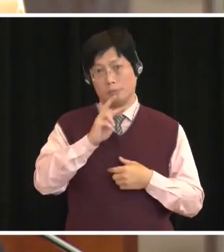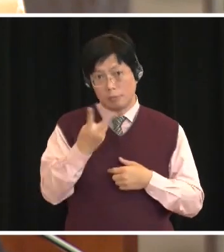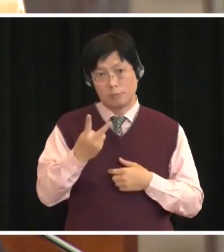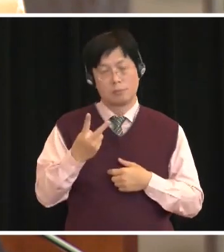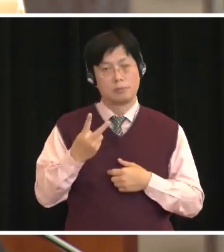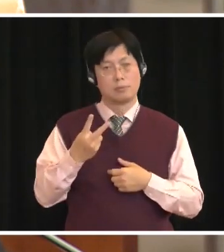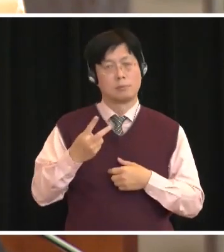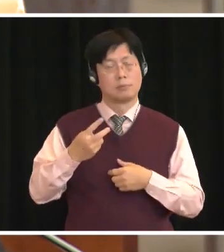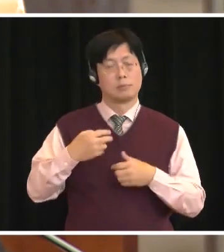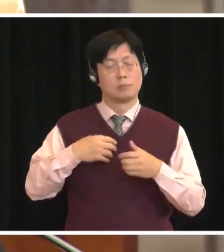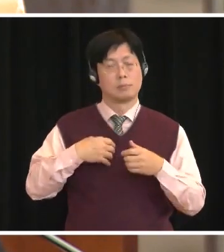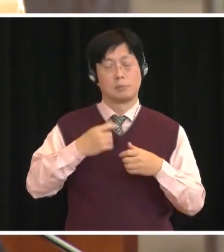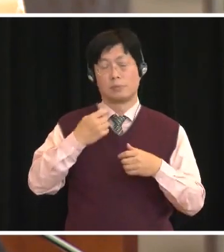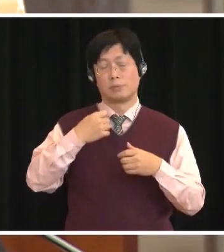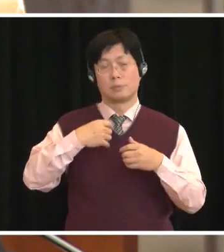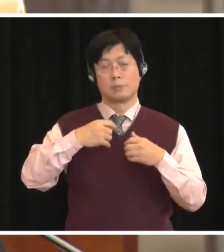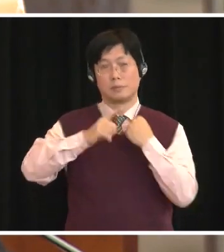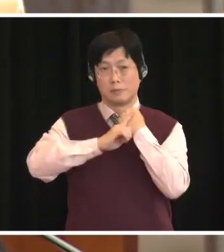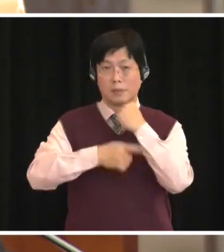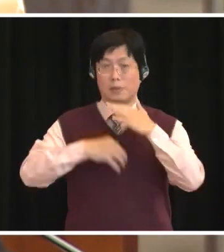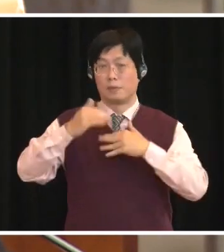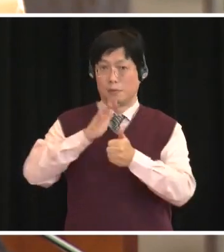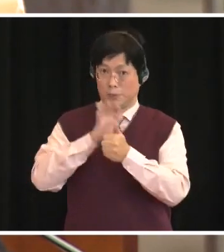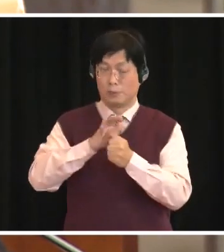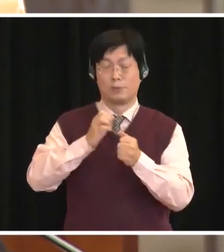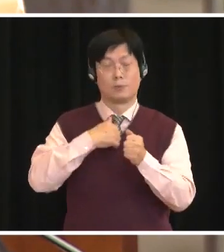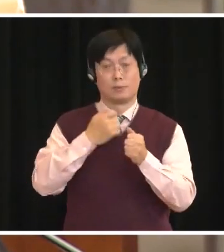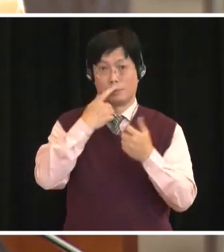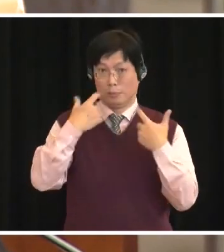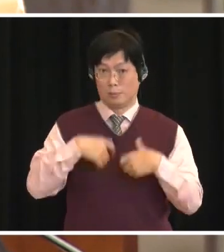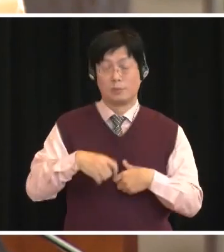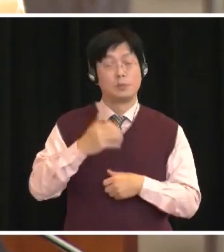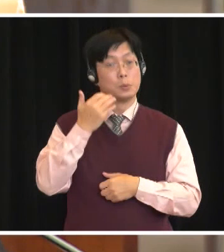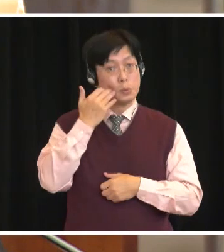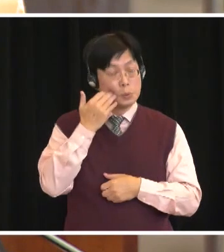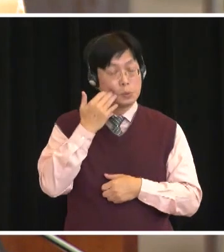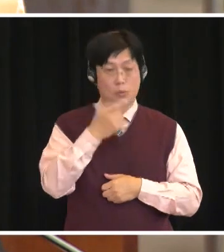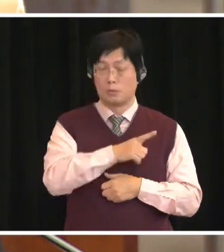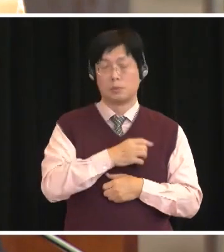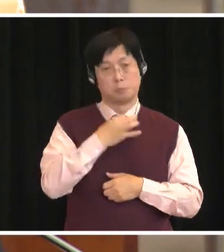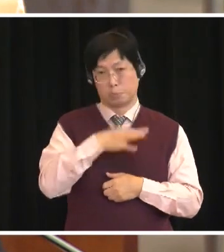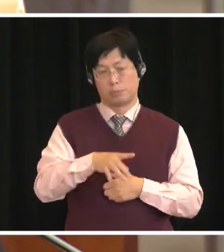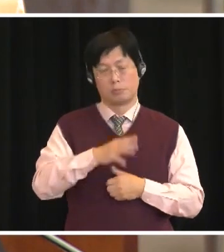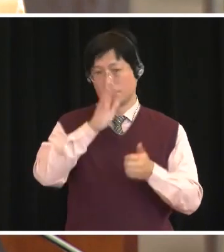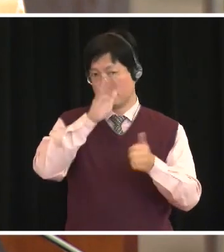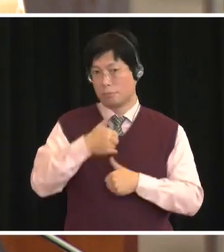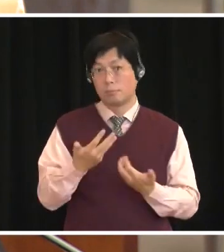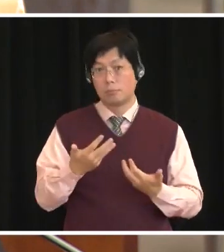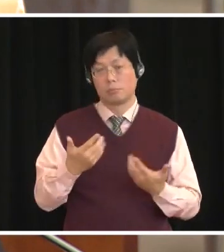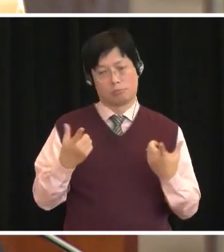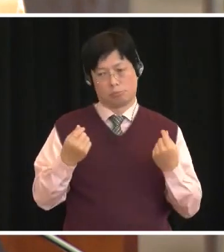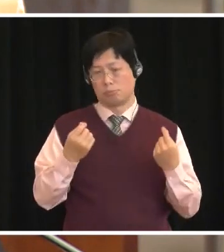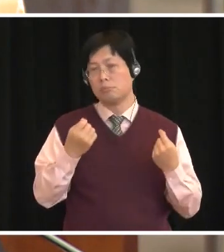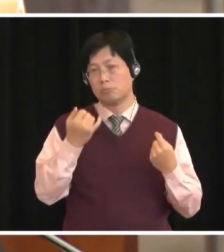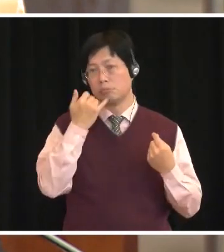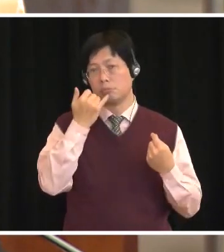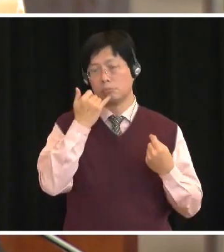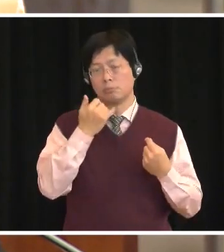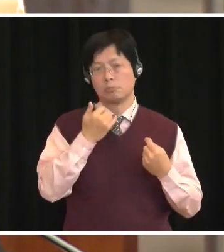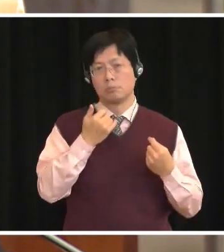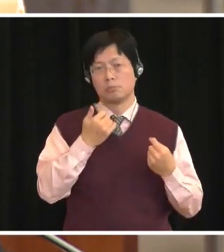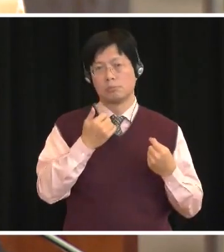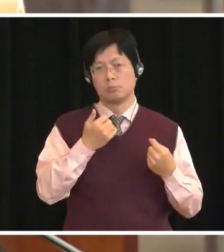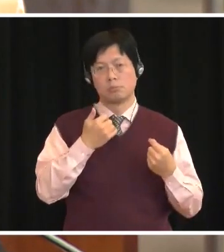the legal aid may be a lawyer or lawyers dispatched by the Legal Aid